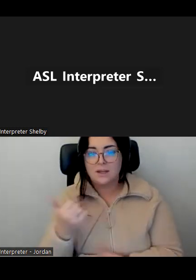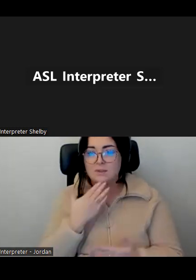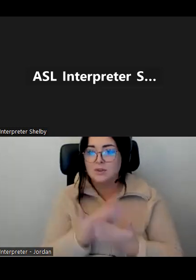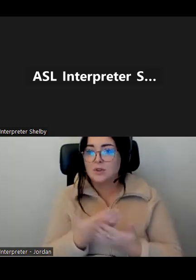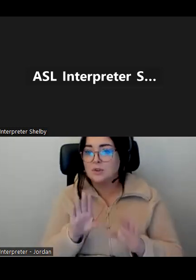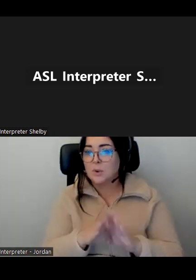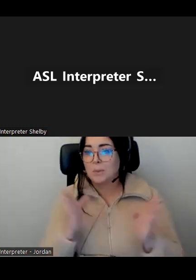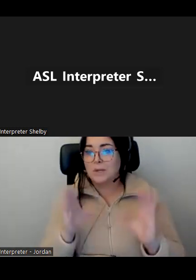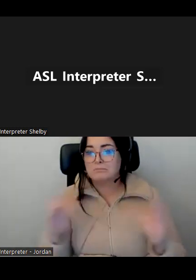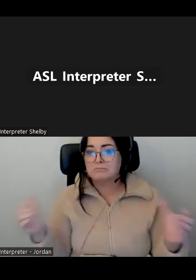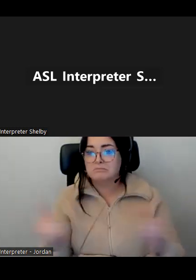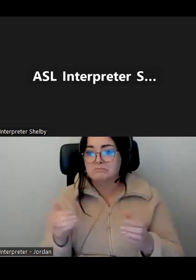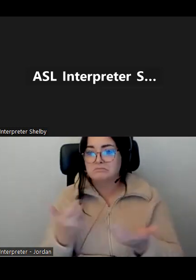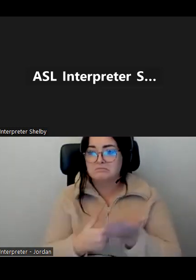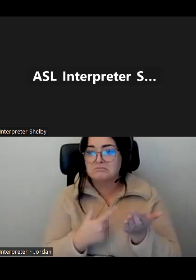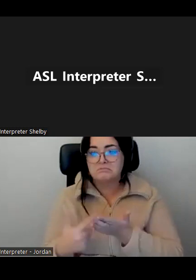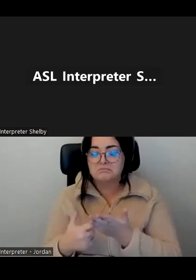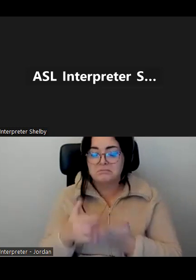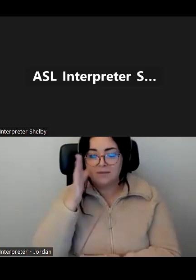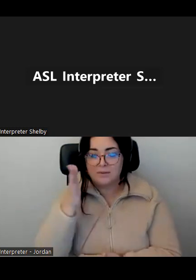session and in the future.